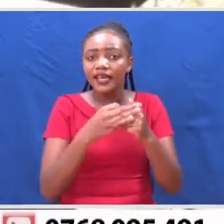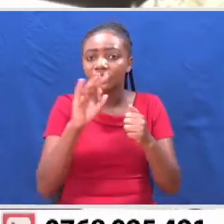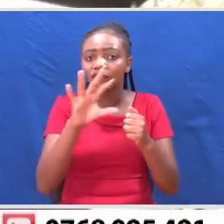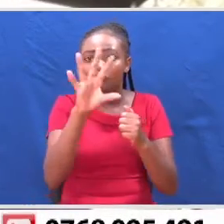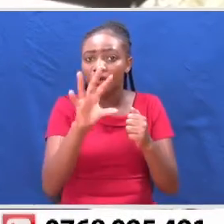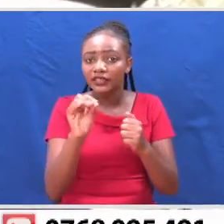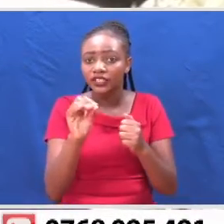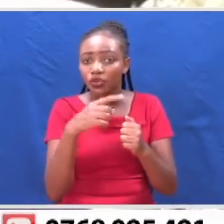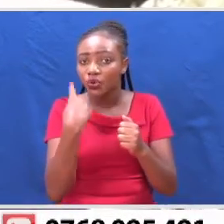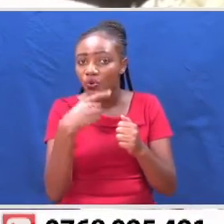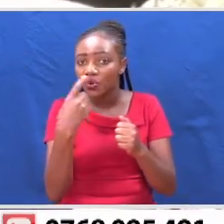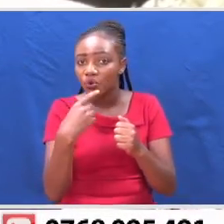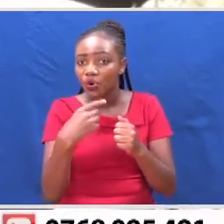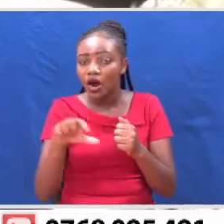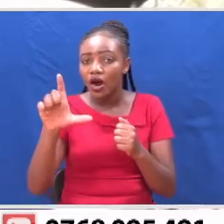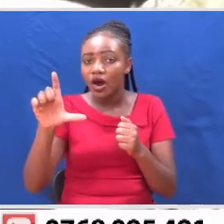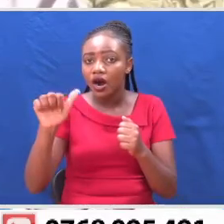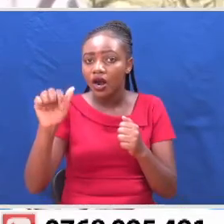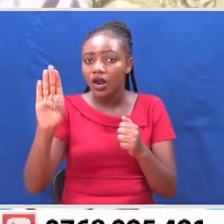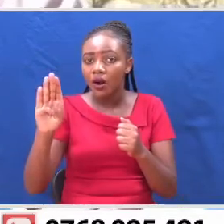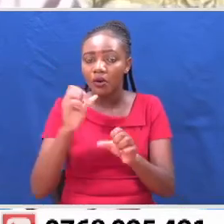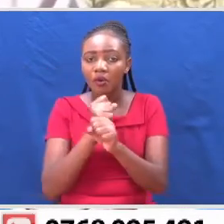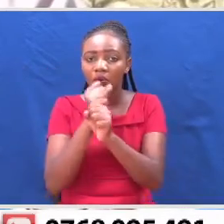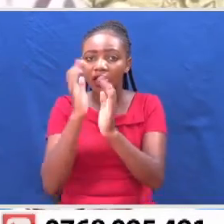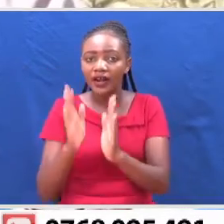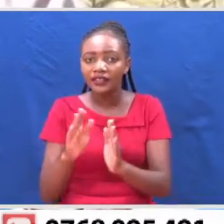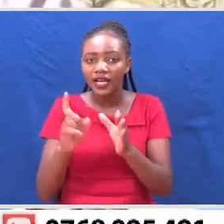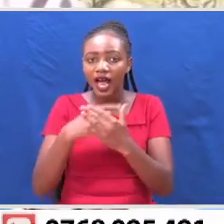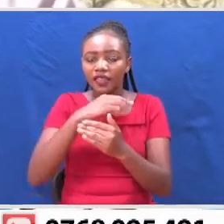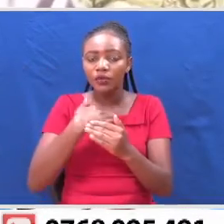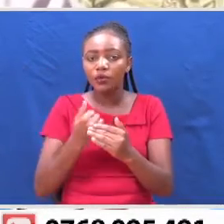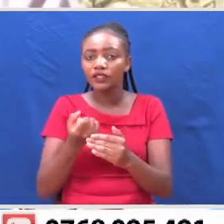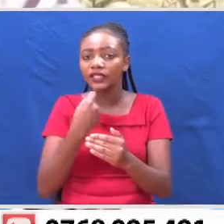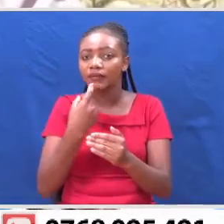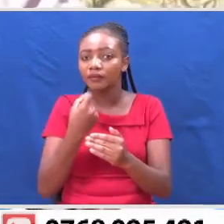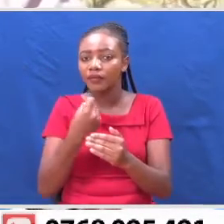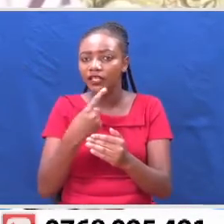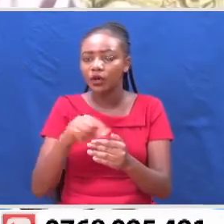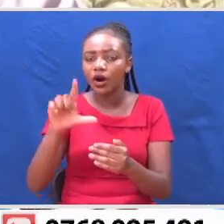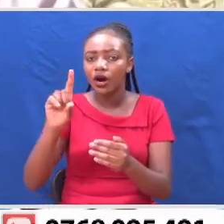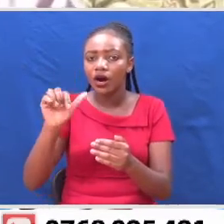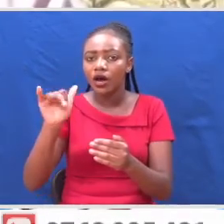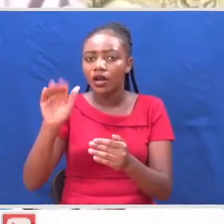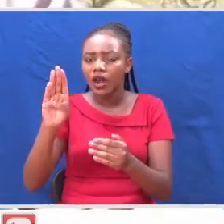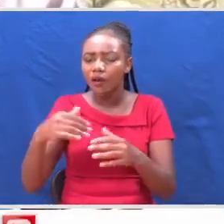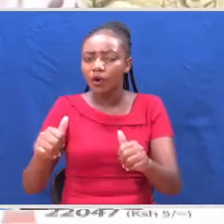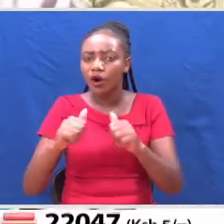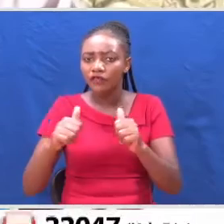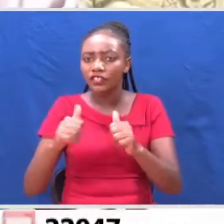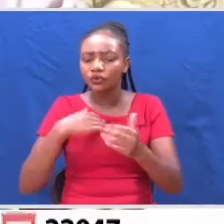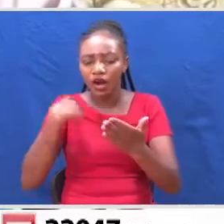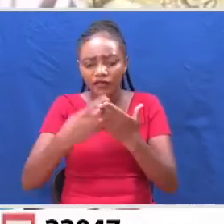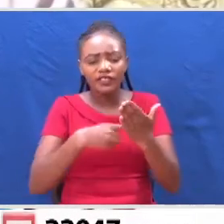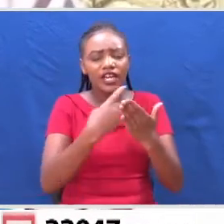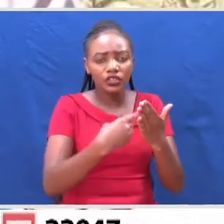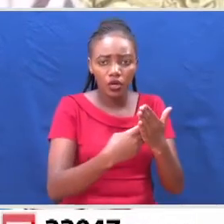85% of them are working in the laboratory. We want the medical laboratory officers to be invited for discussion, for